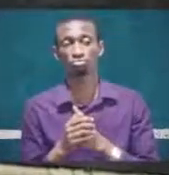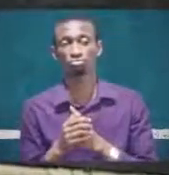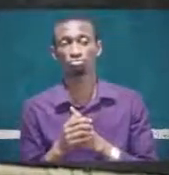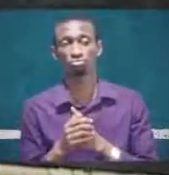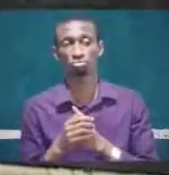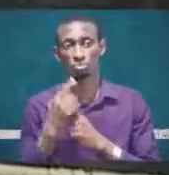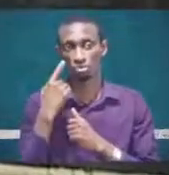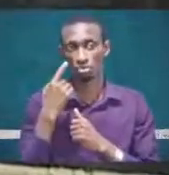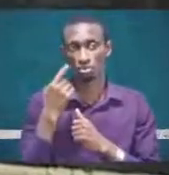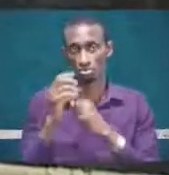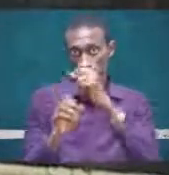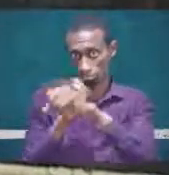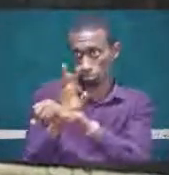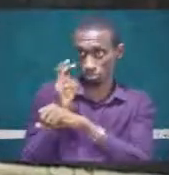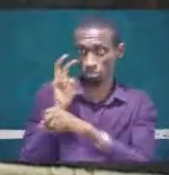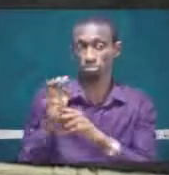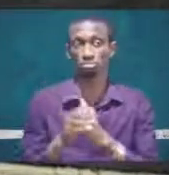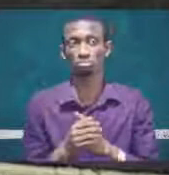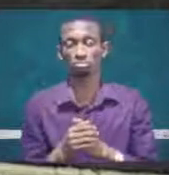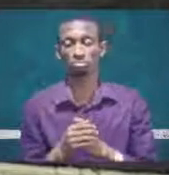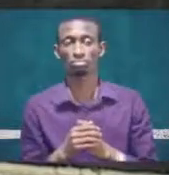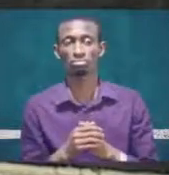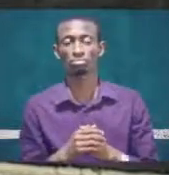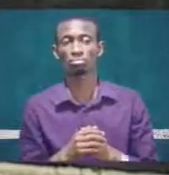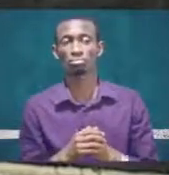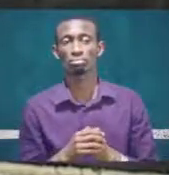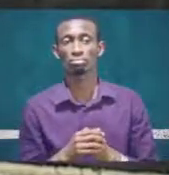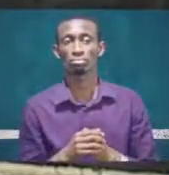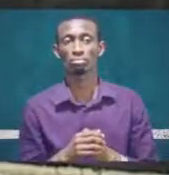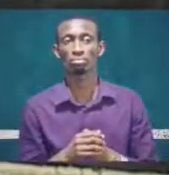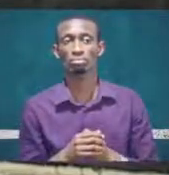screen and see what's there, so that you're able to work that out all the way through.